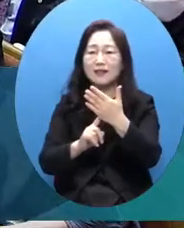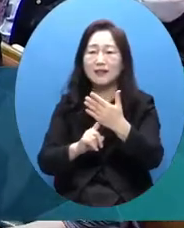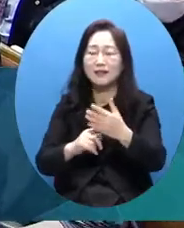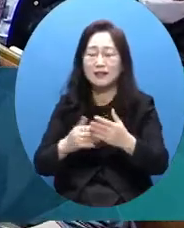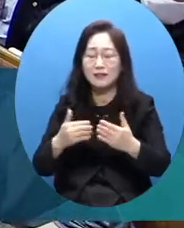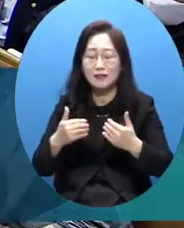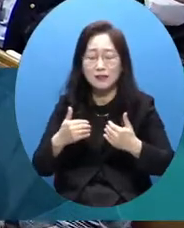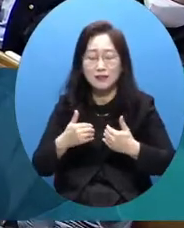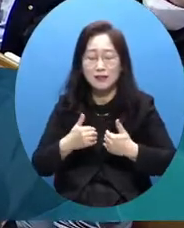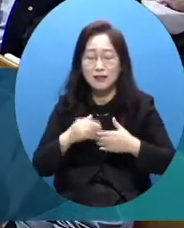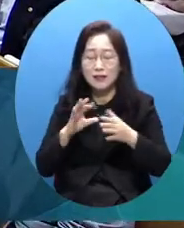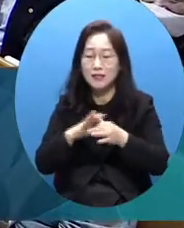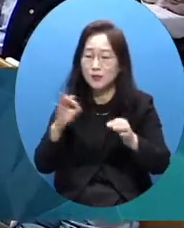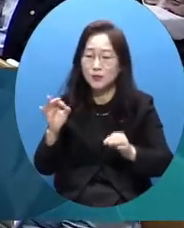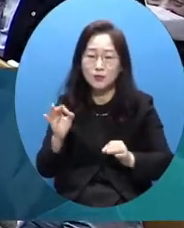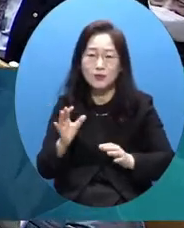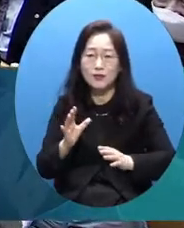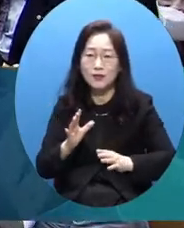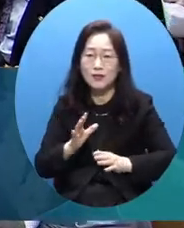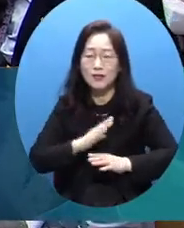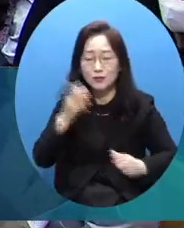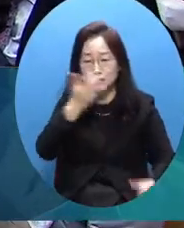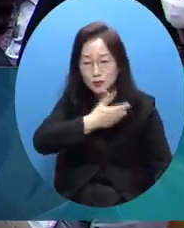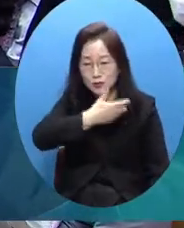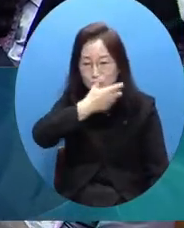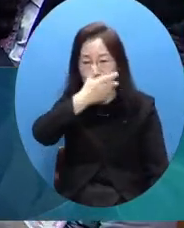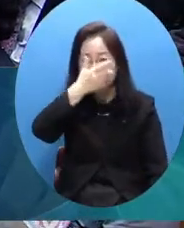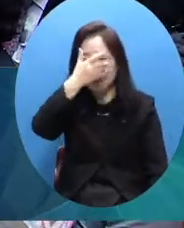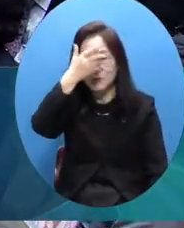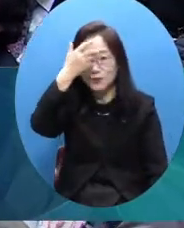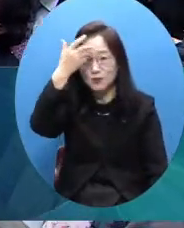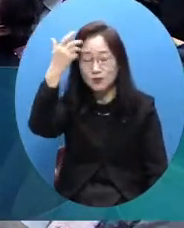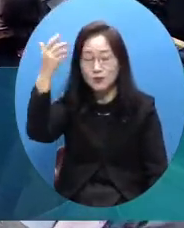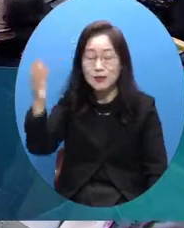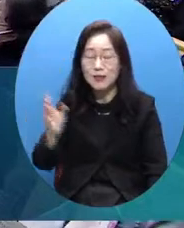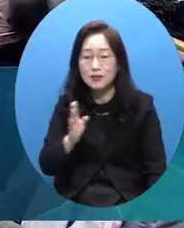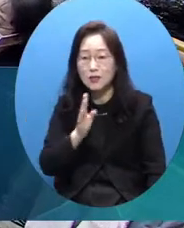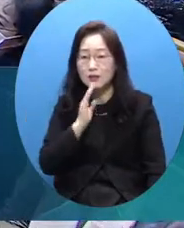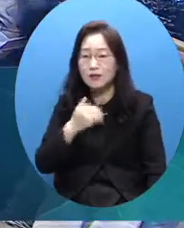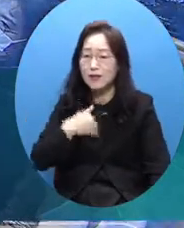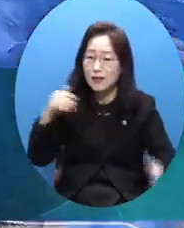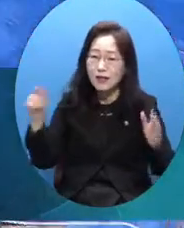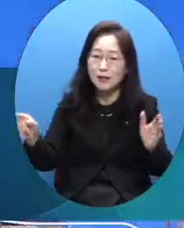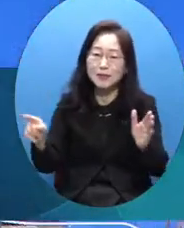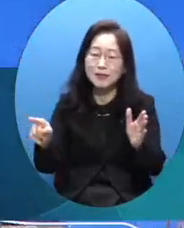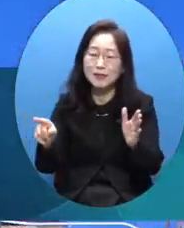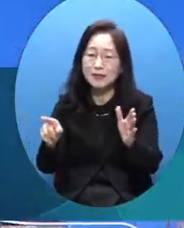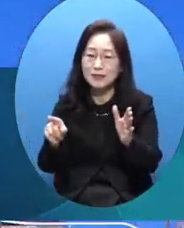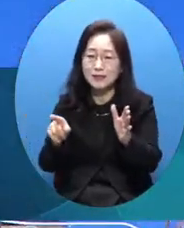oh this wonderful dream is a secret of Grace